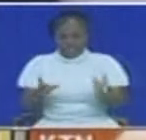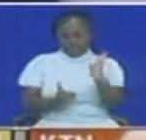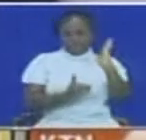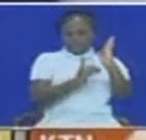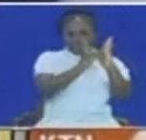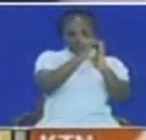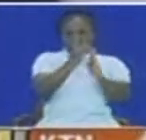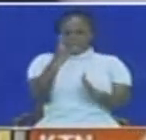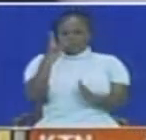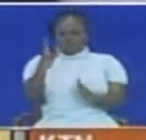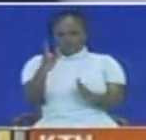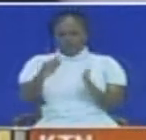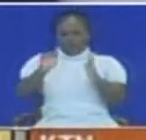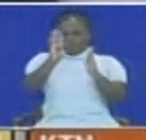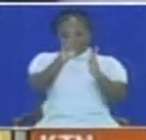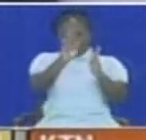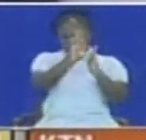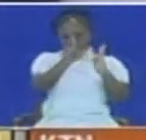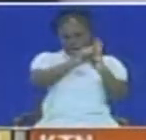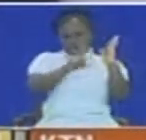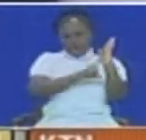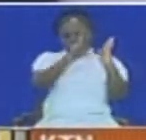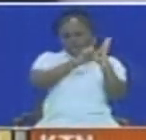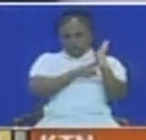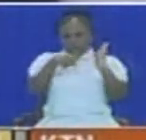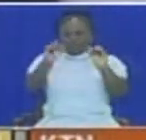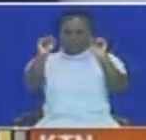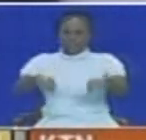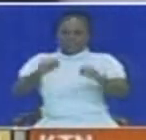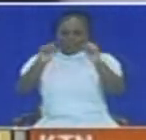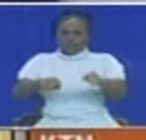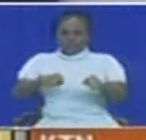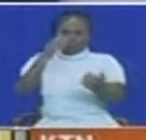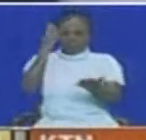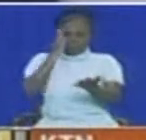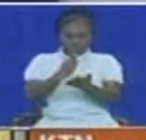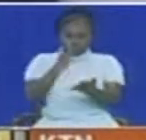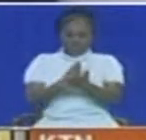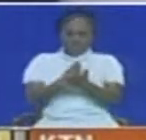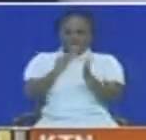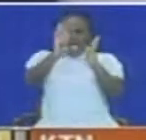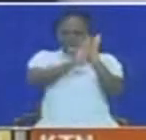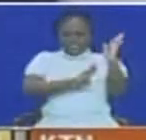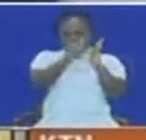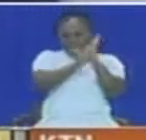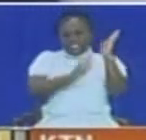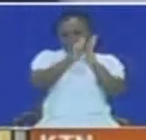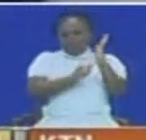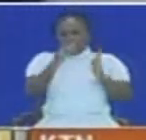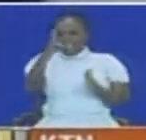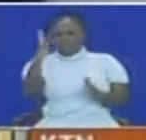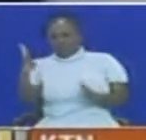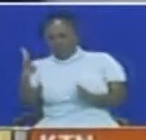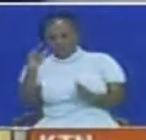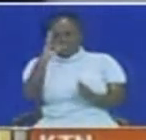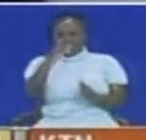of 4 pieces of legislation that are expected to actualize Article 34 and 35 of the Constitution.